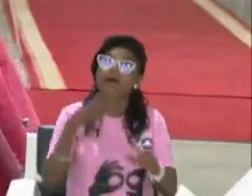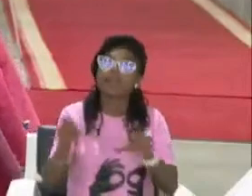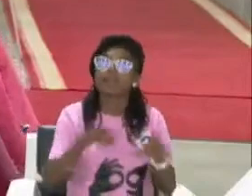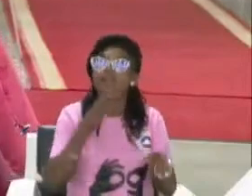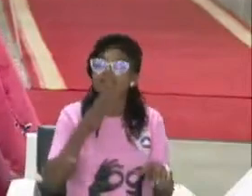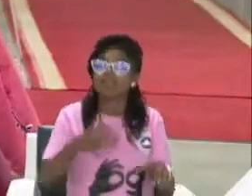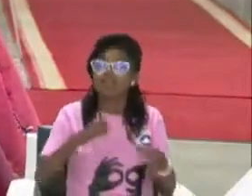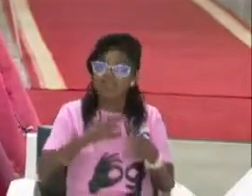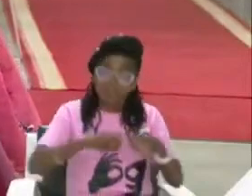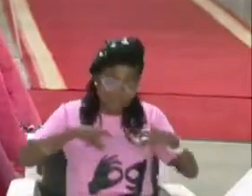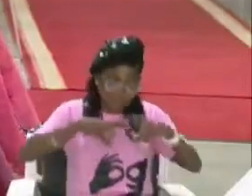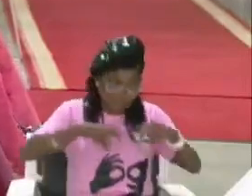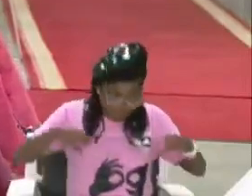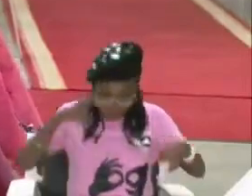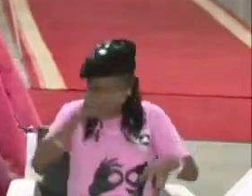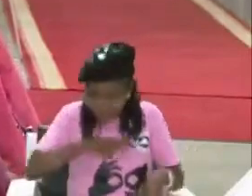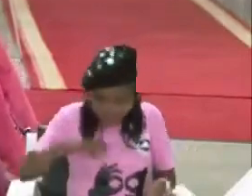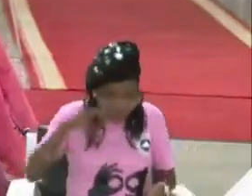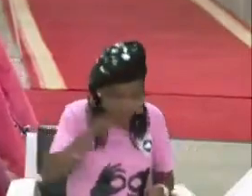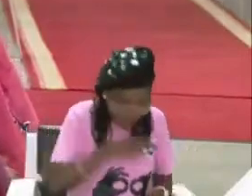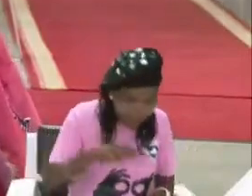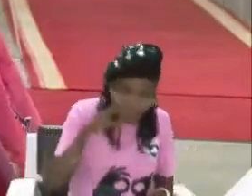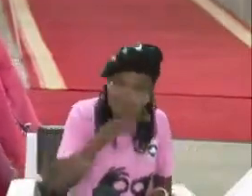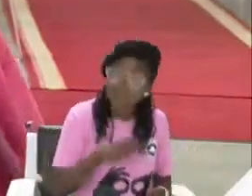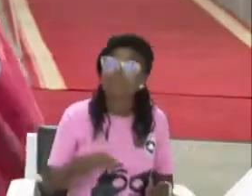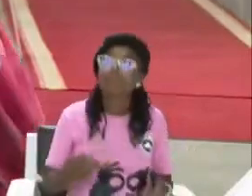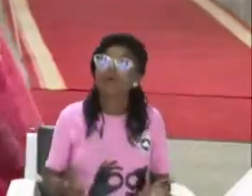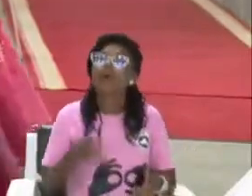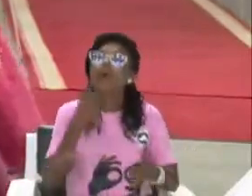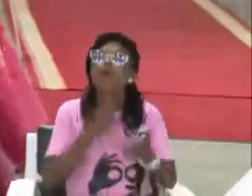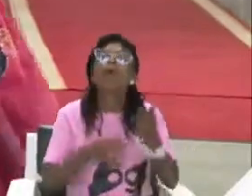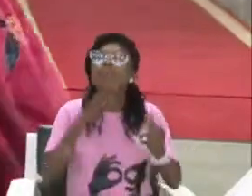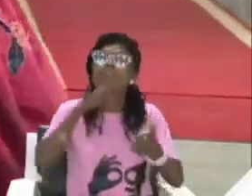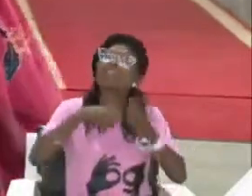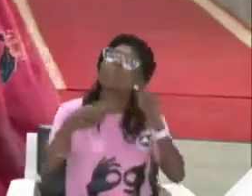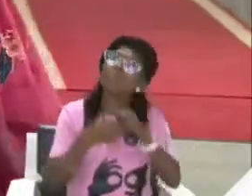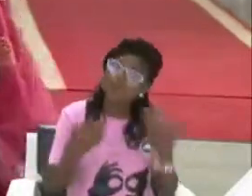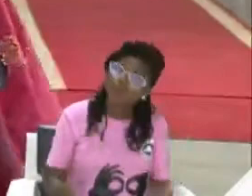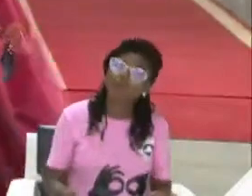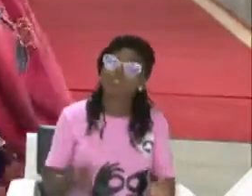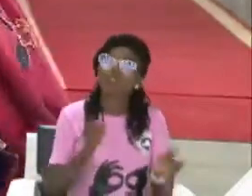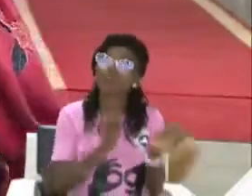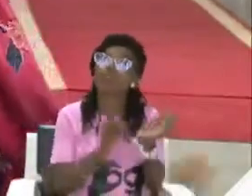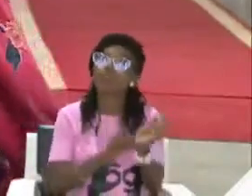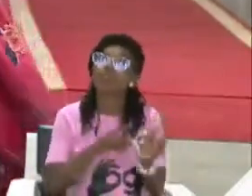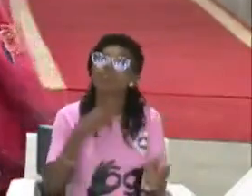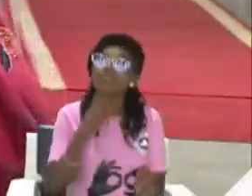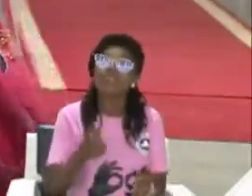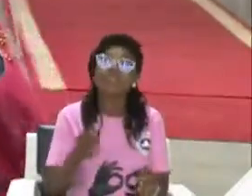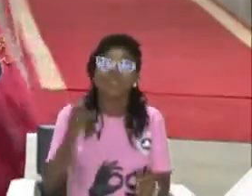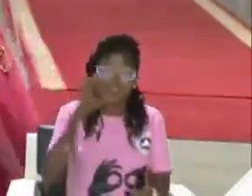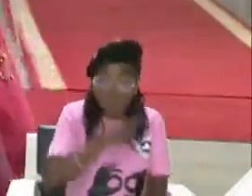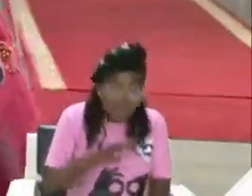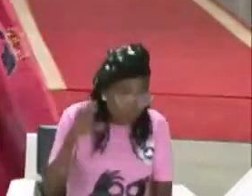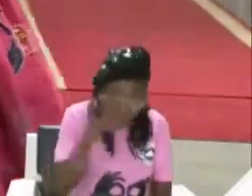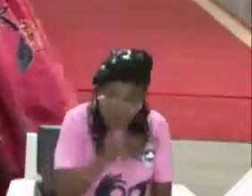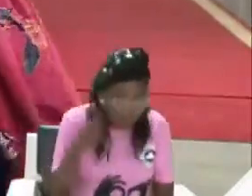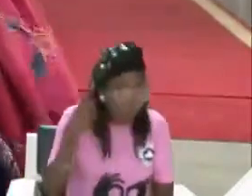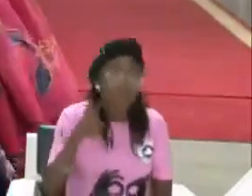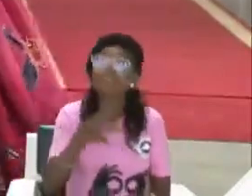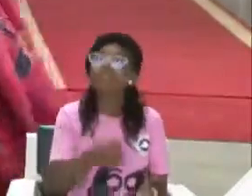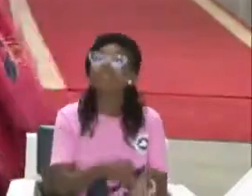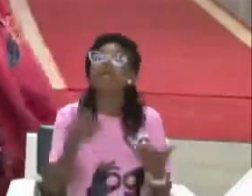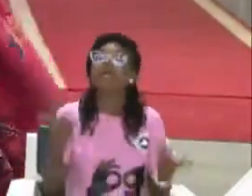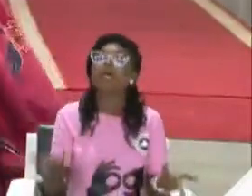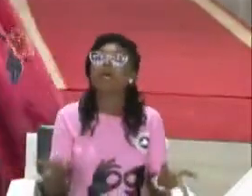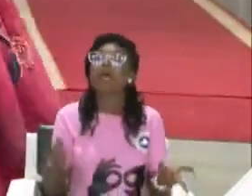searching and searching and searching and searching. I asked the doctor, what is the problem? The doctor told me they are looking for the fibroid. Who told